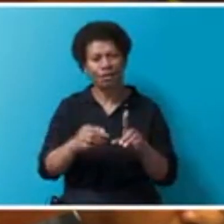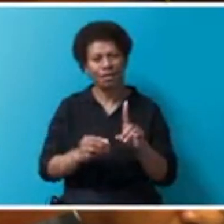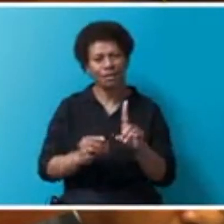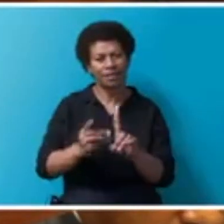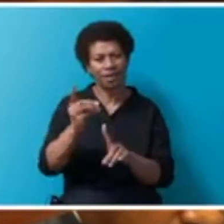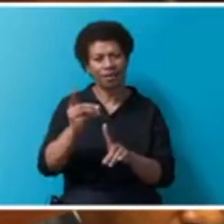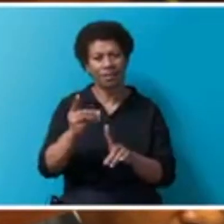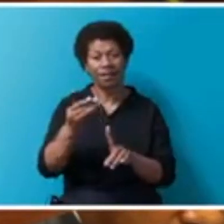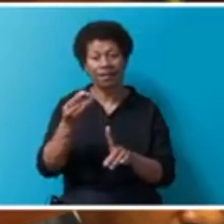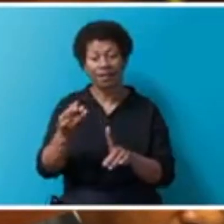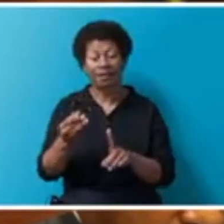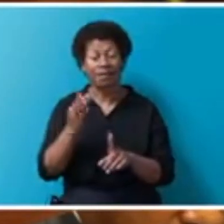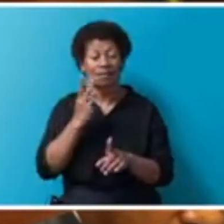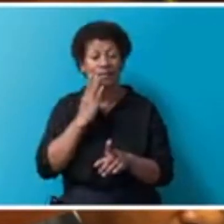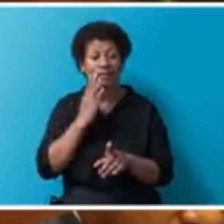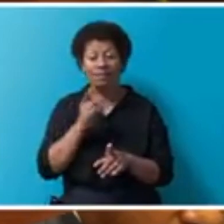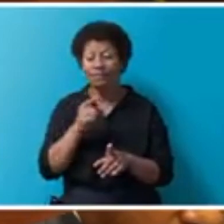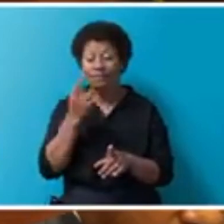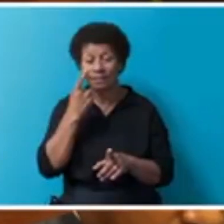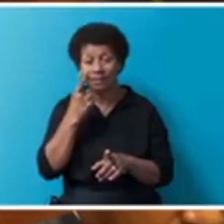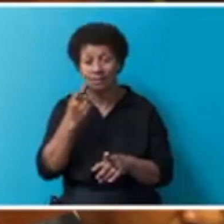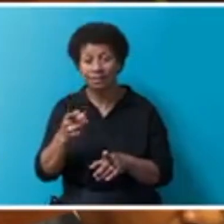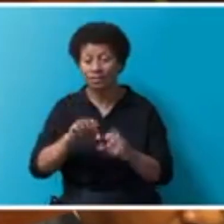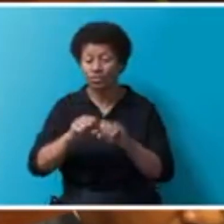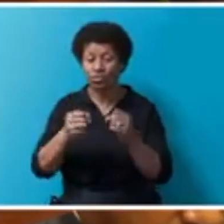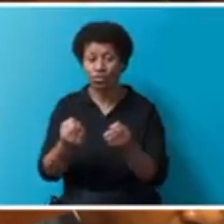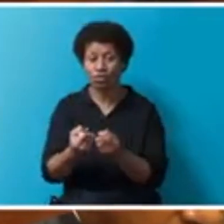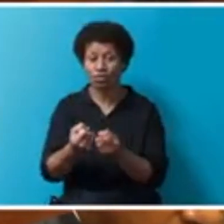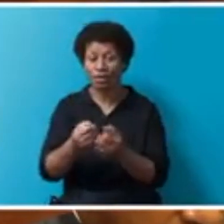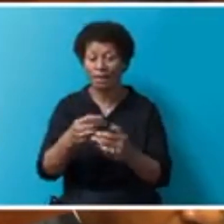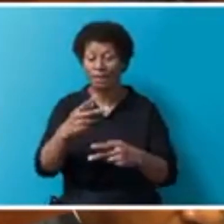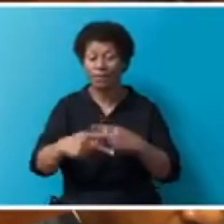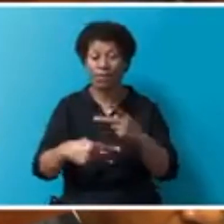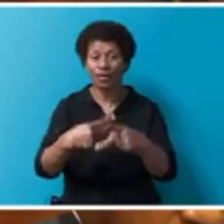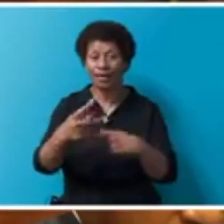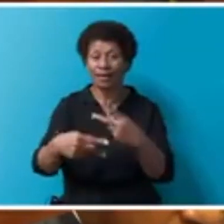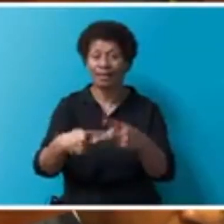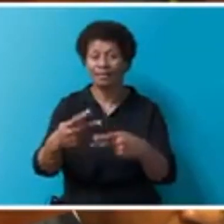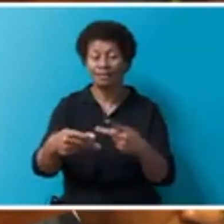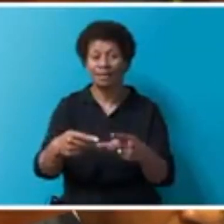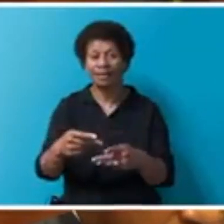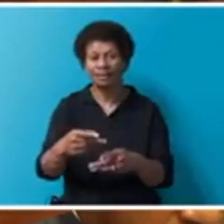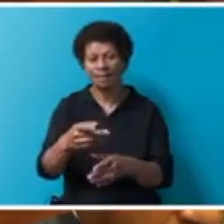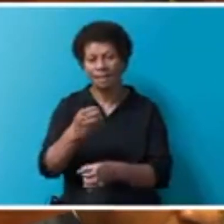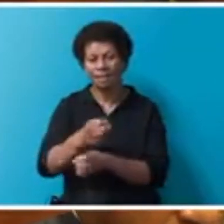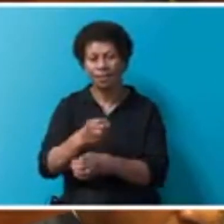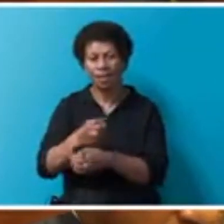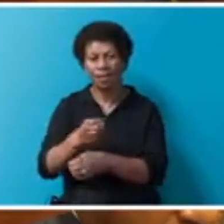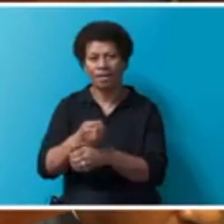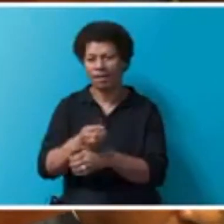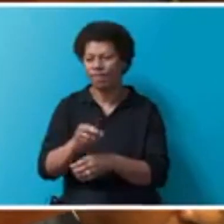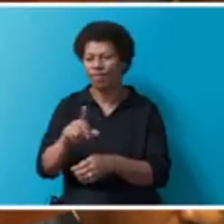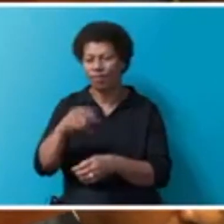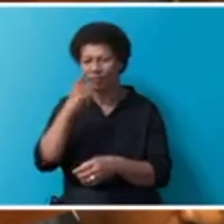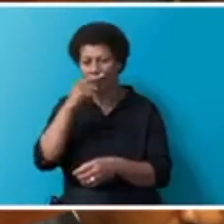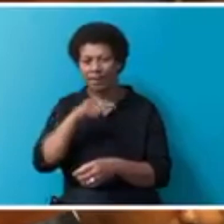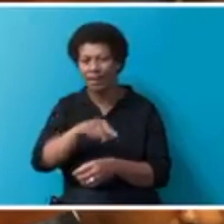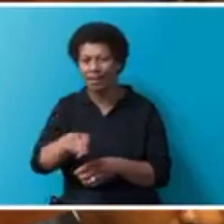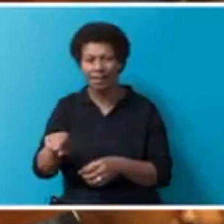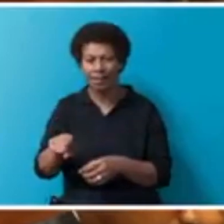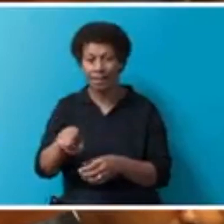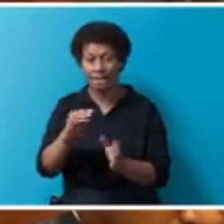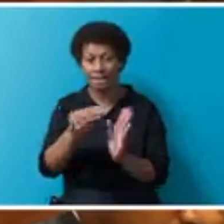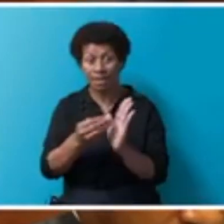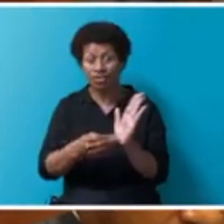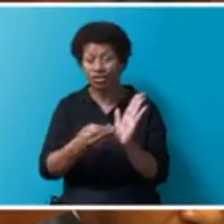is intrinsically linked to social progress and employment generation. It is a budget that empowers our